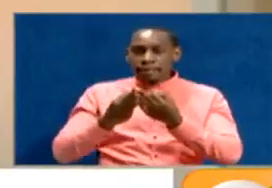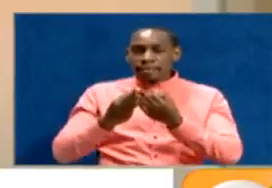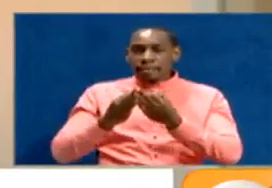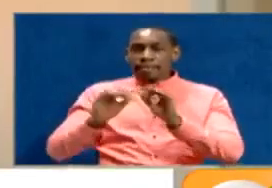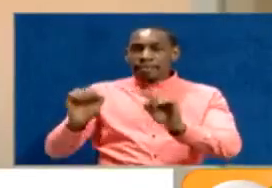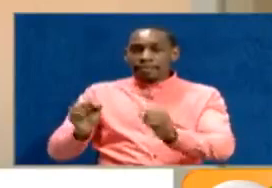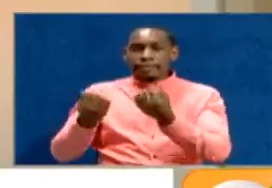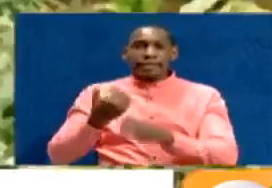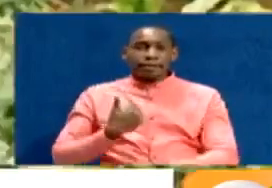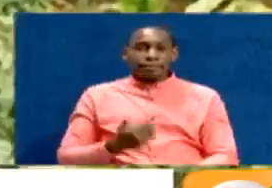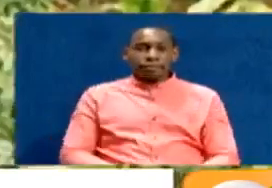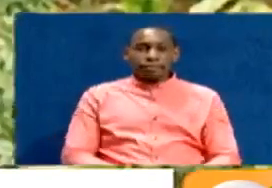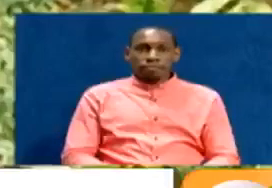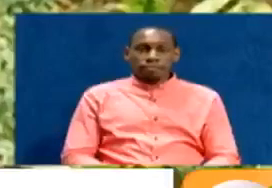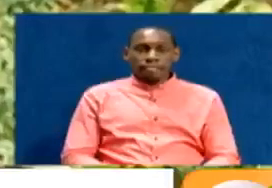safe.